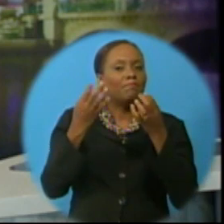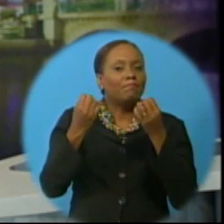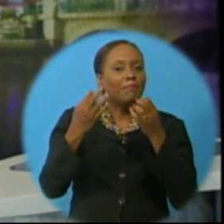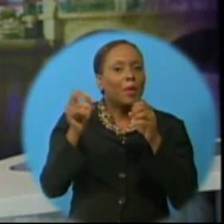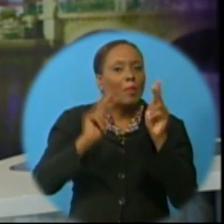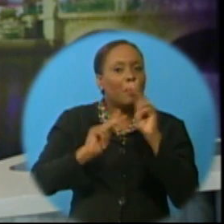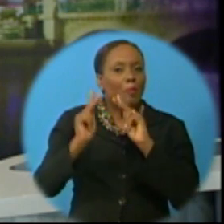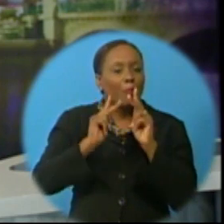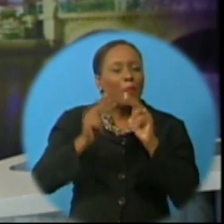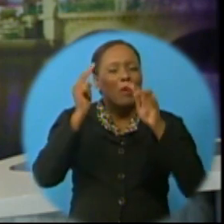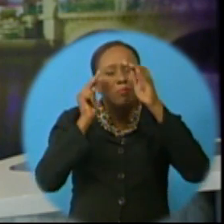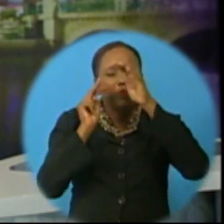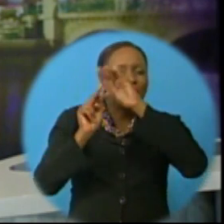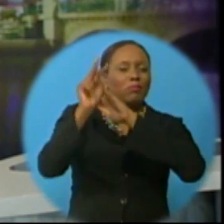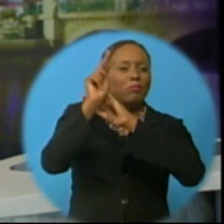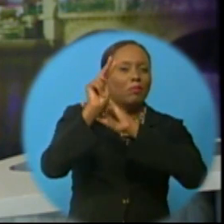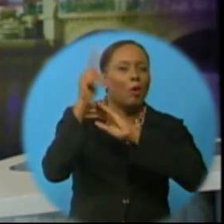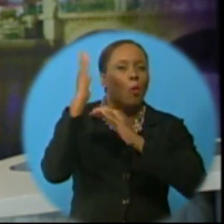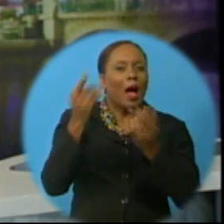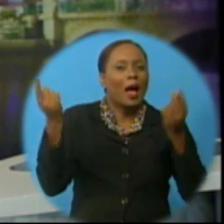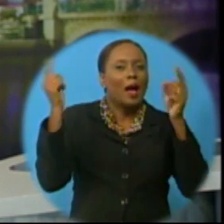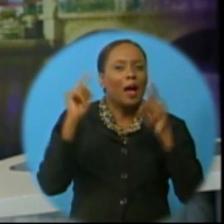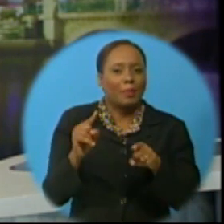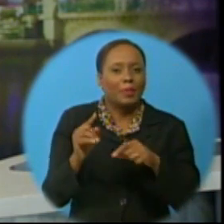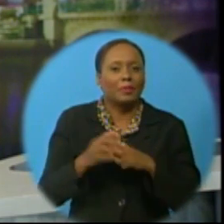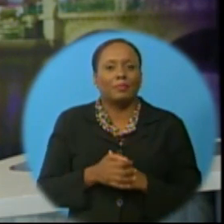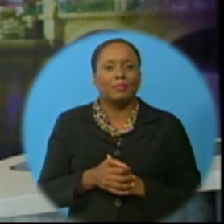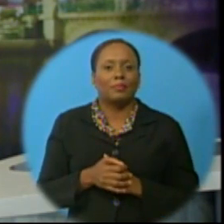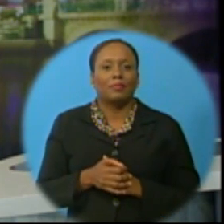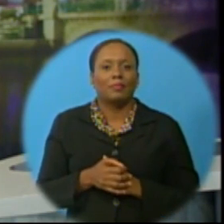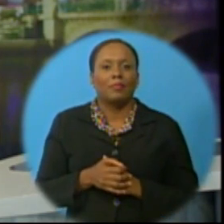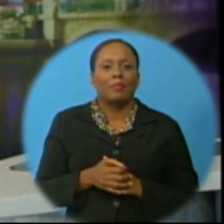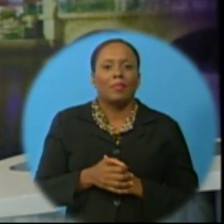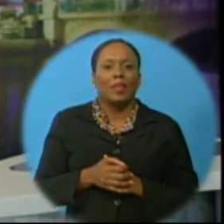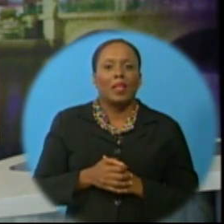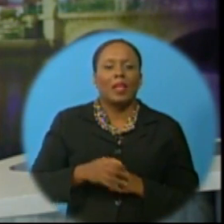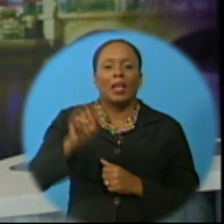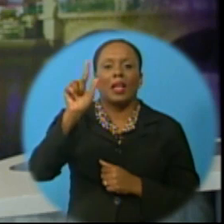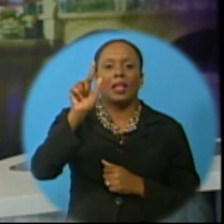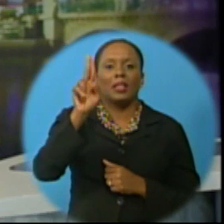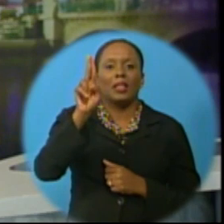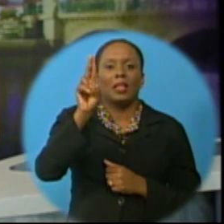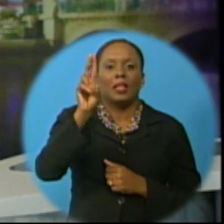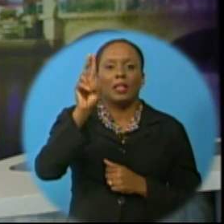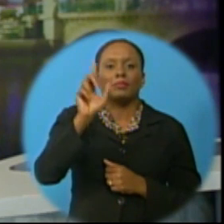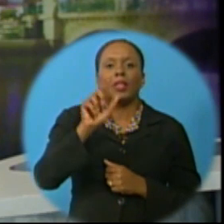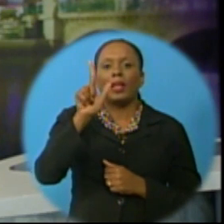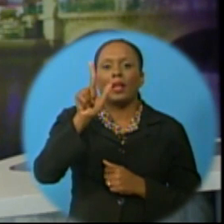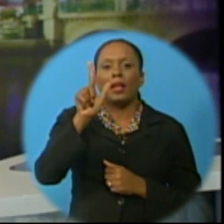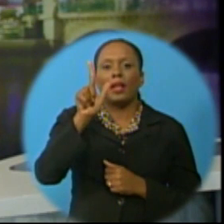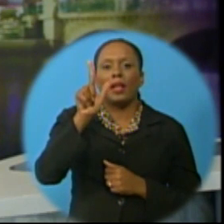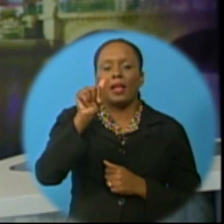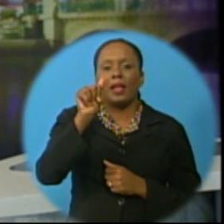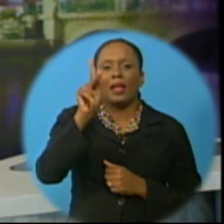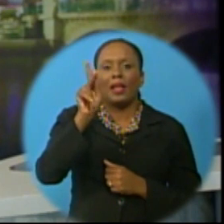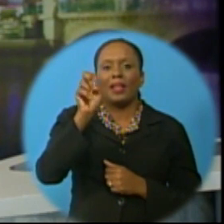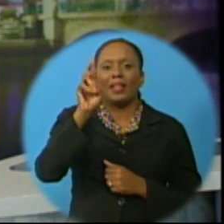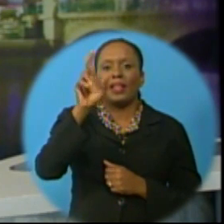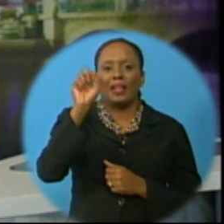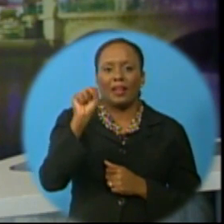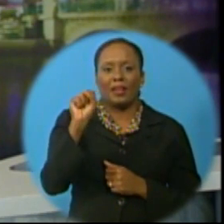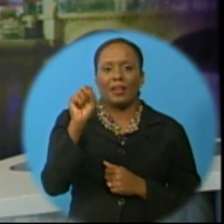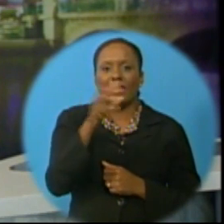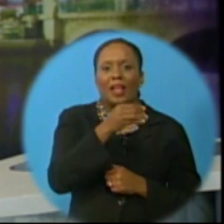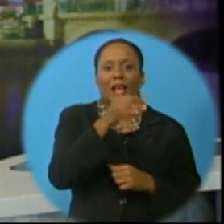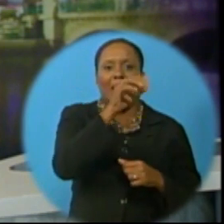fans predicted at the start of the Co-Operators General Insurance Premier League. Barbados Lumber Company LSC have joined the Smalta